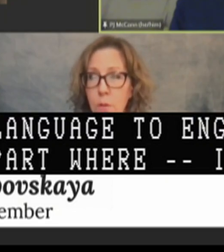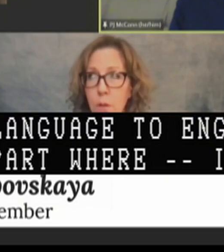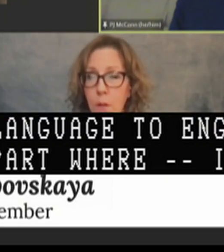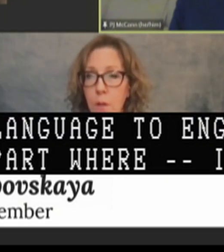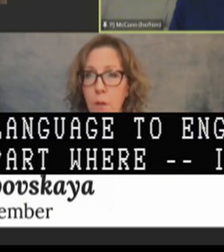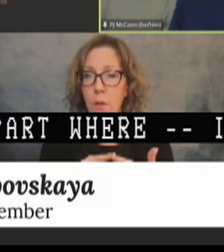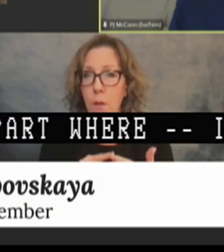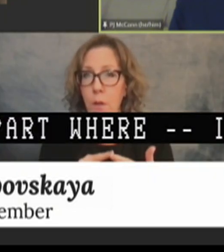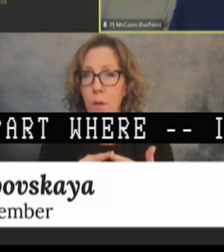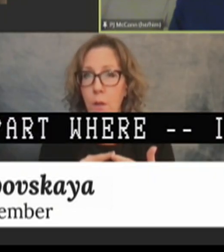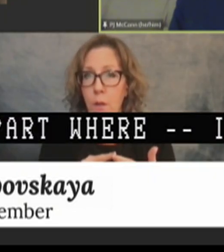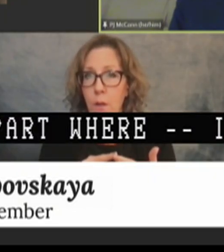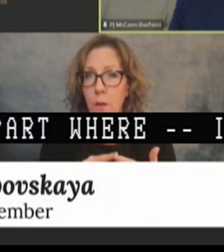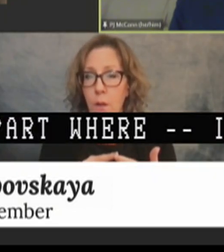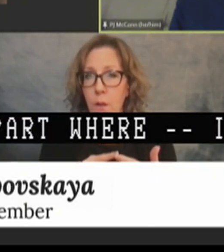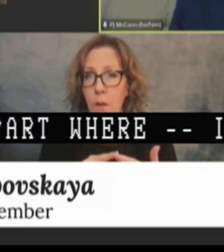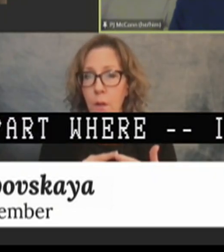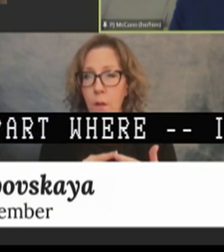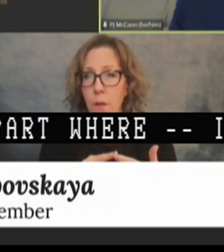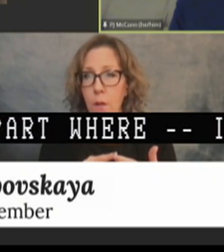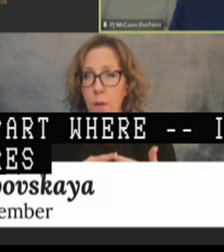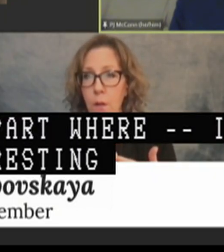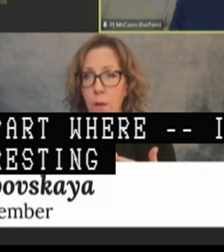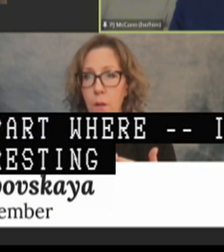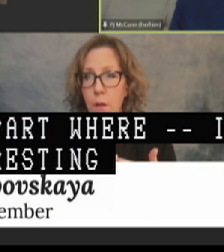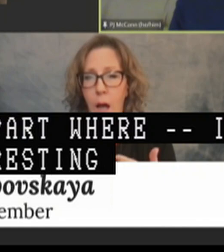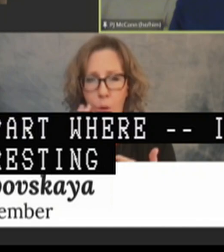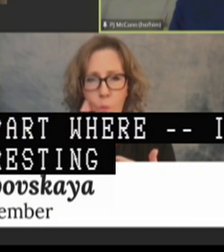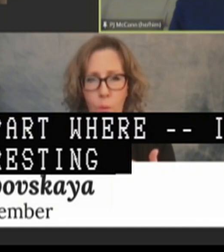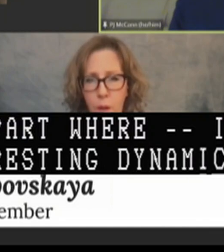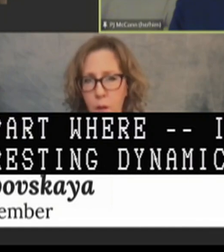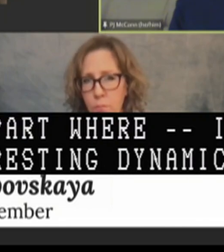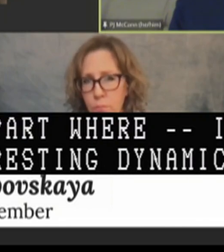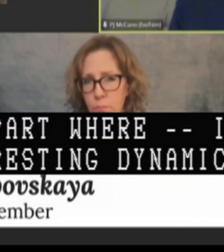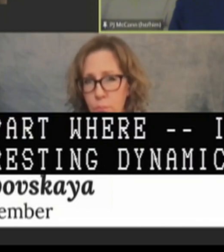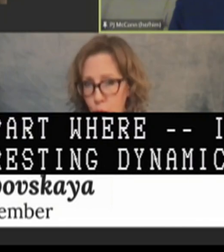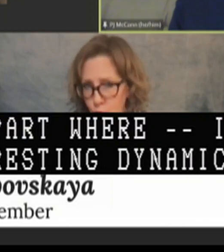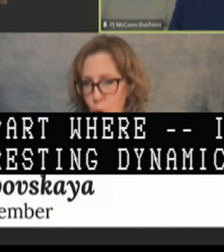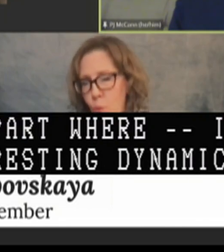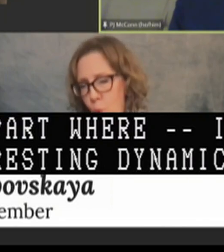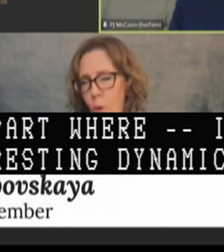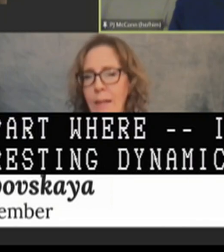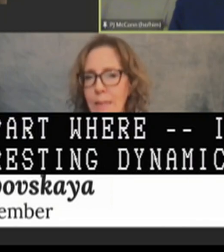will there be, I know that you are providing now, or the city is not providing now,